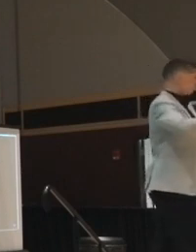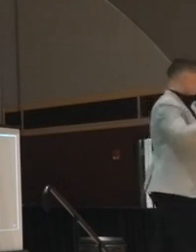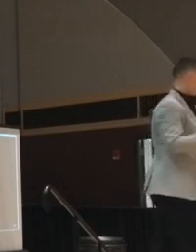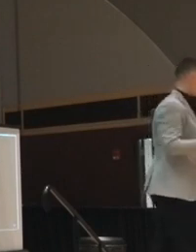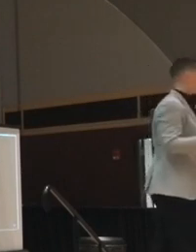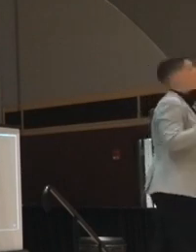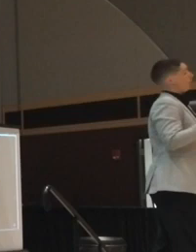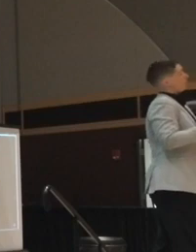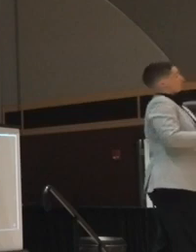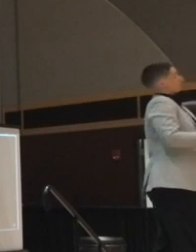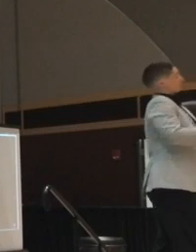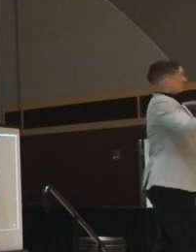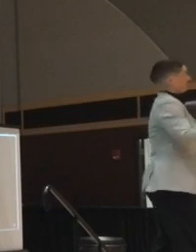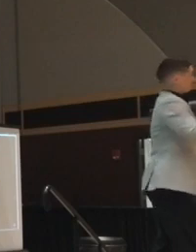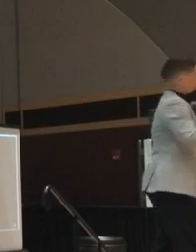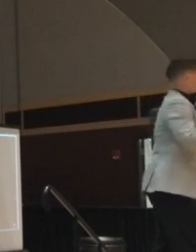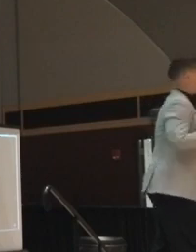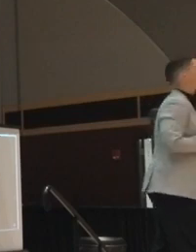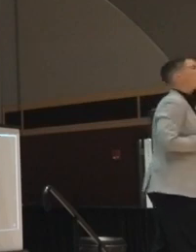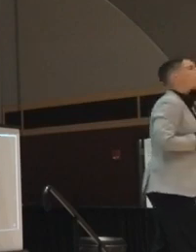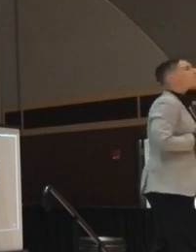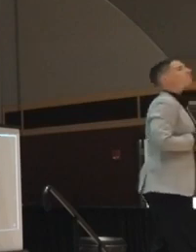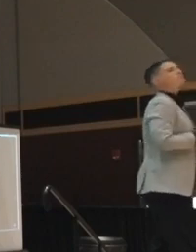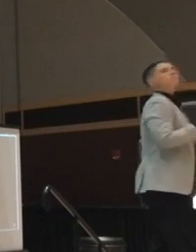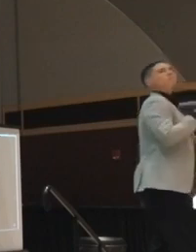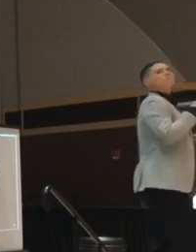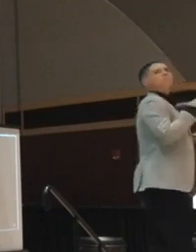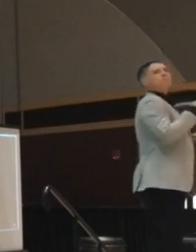to commend them for this. They do